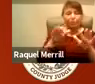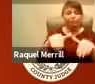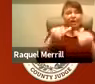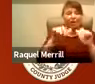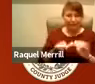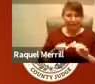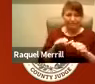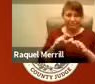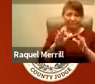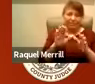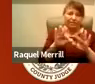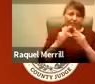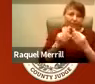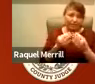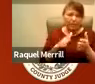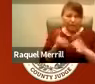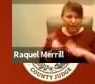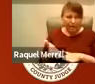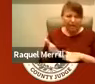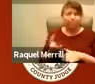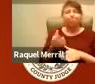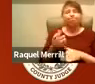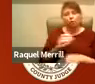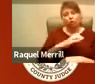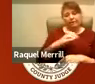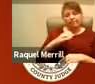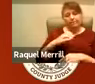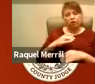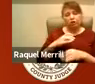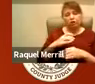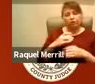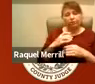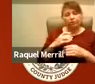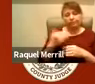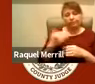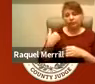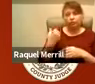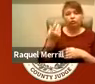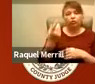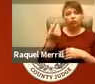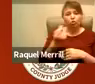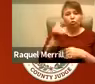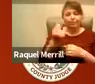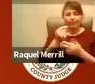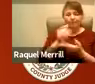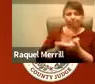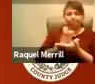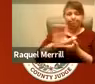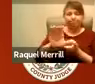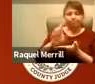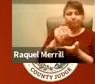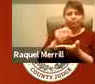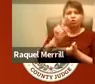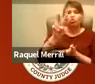the decedent. So the Commissioners Court Tuesday allocated $2